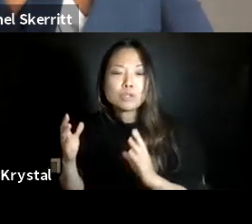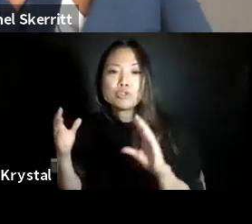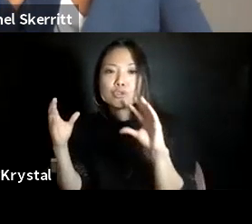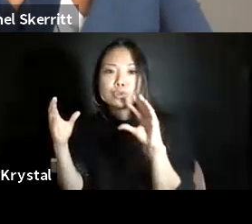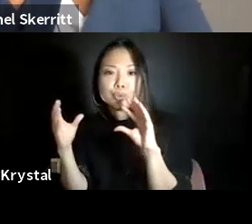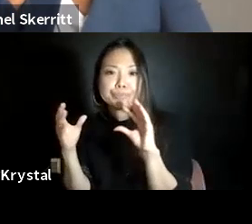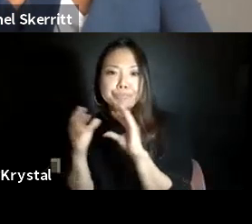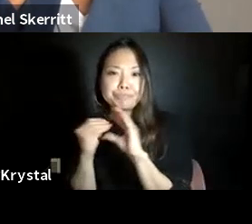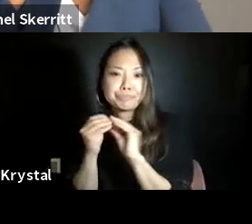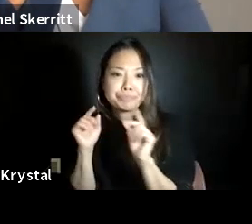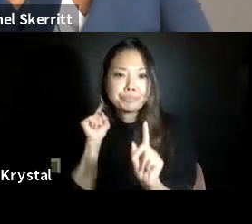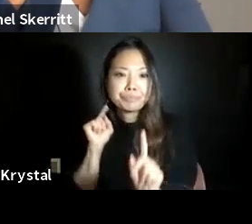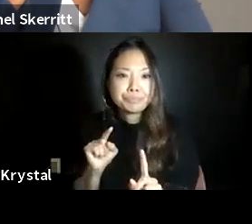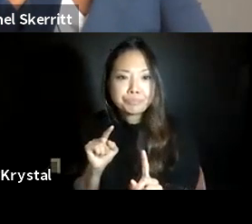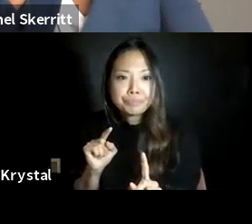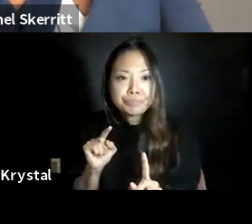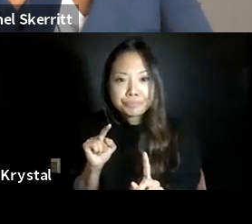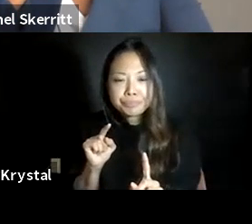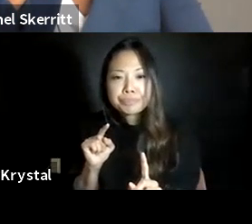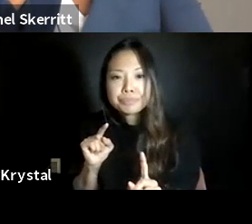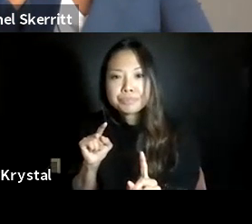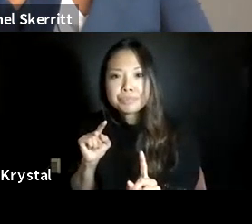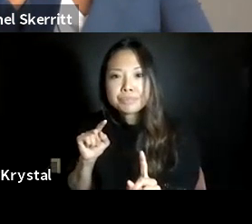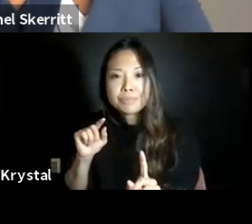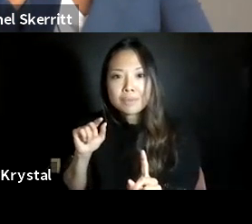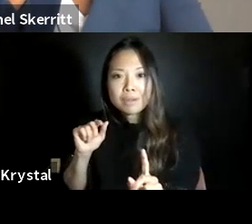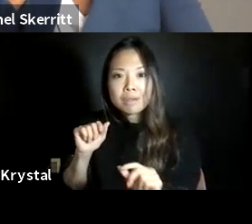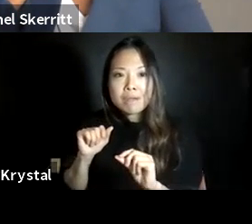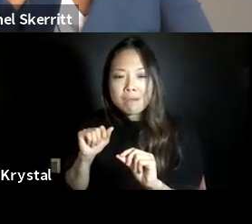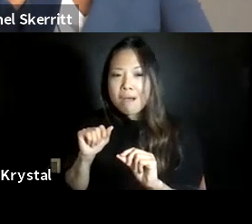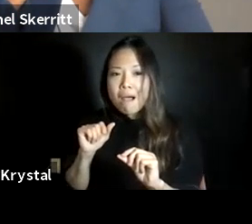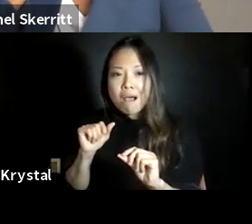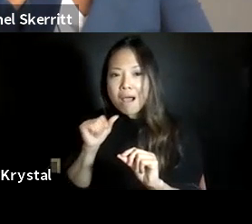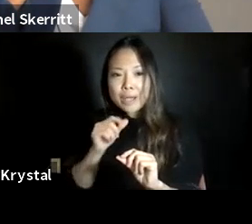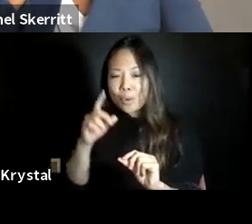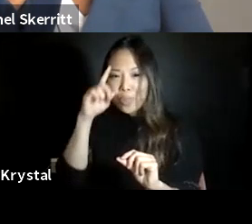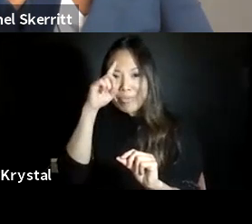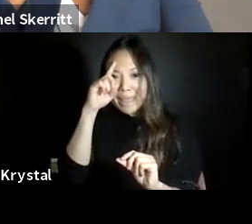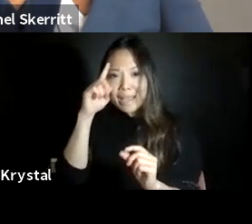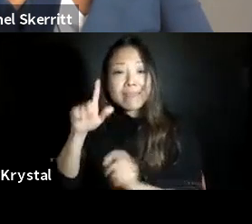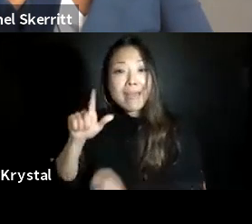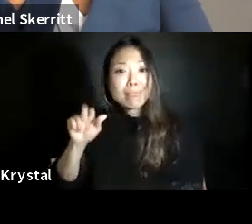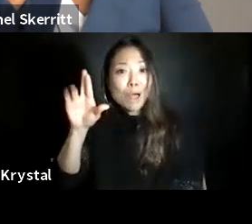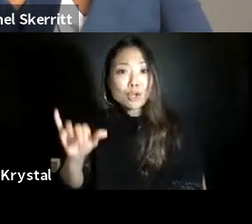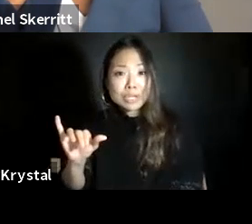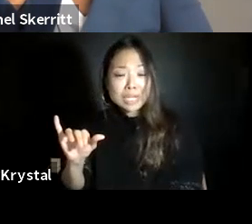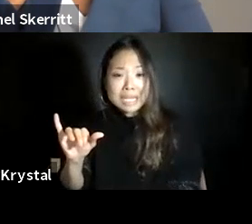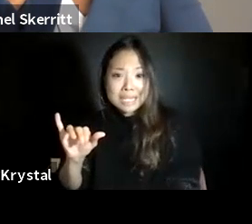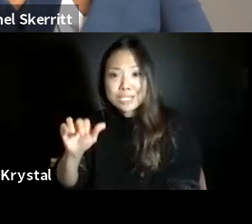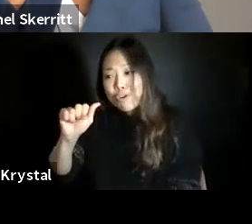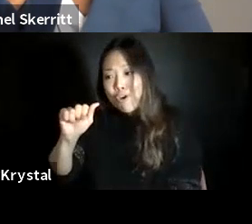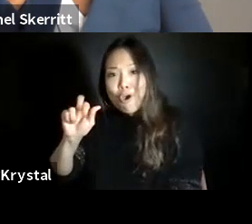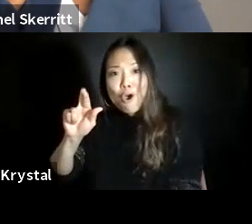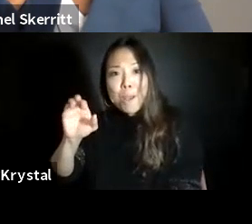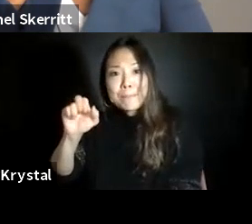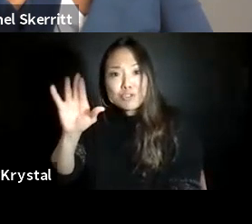I wouldn't necessarily call it arbitrary, only because of the fact that involves it being completely random when the students that we are taking